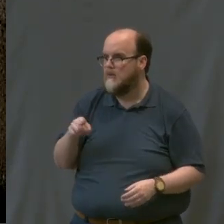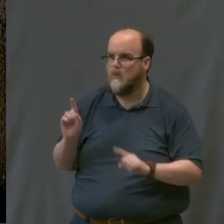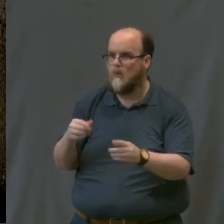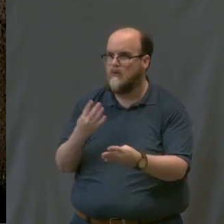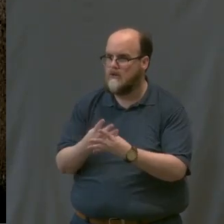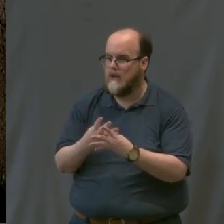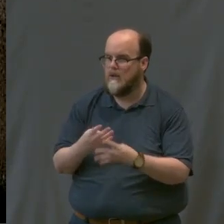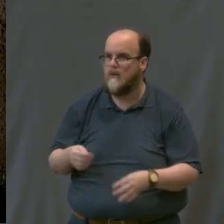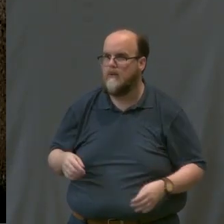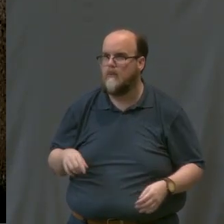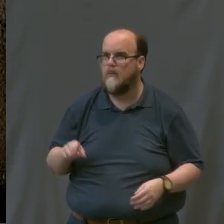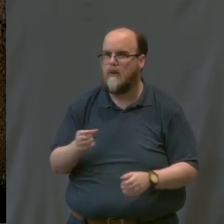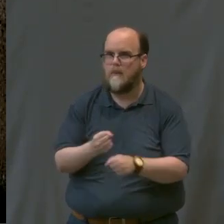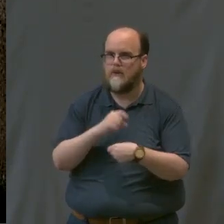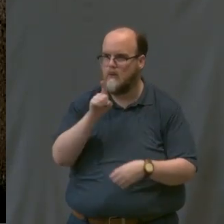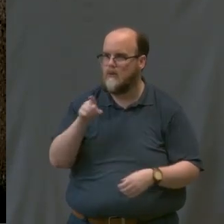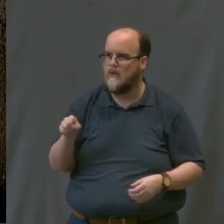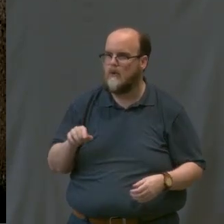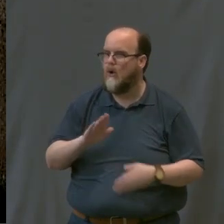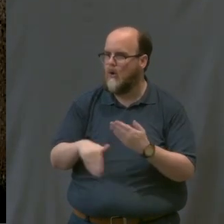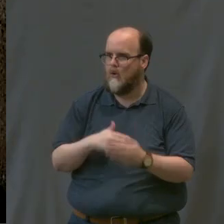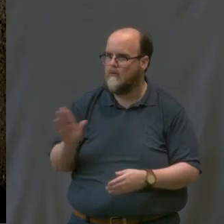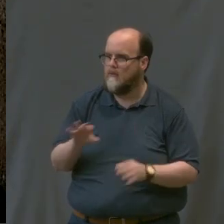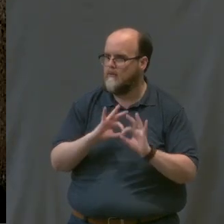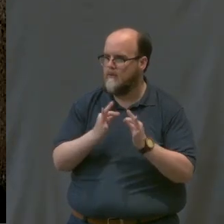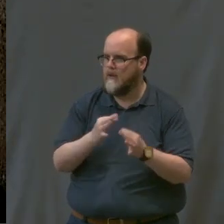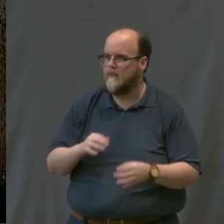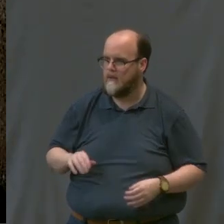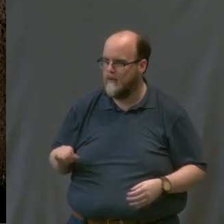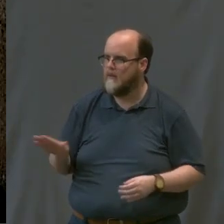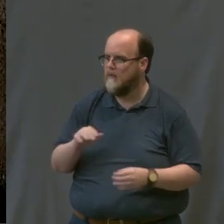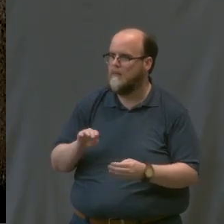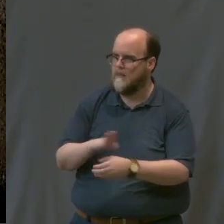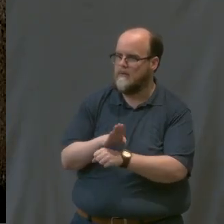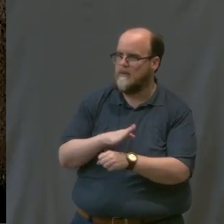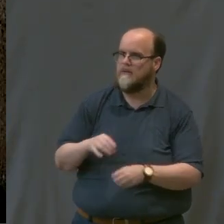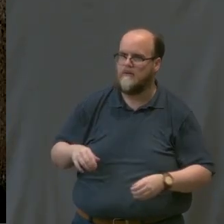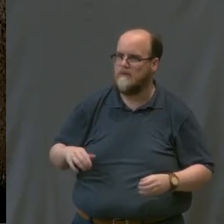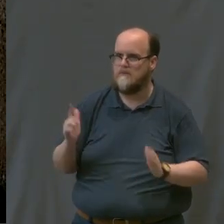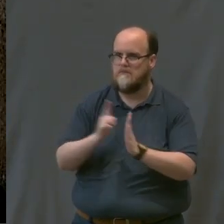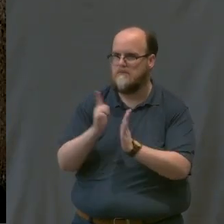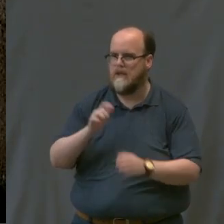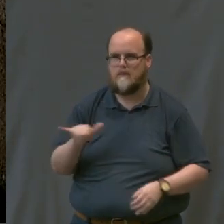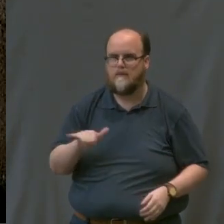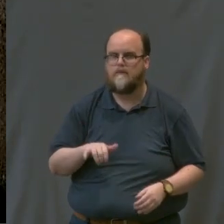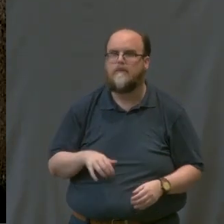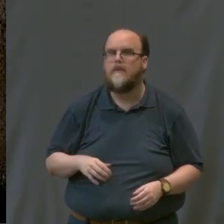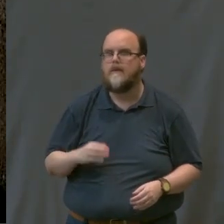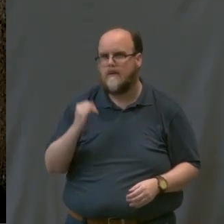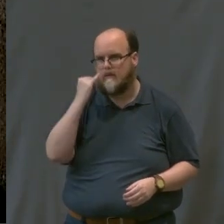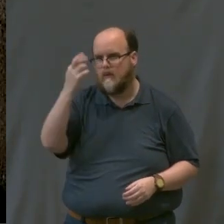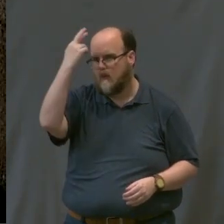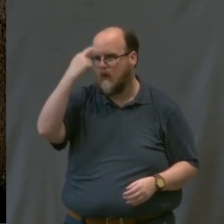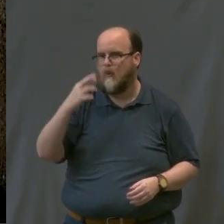to jail, but we're going to make sure that your entire family and their business is going to be boycotted. If Rome